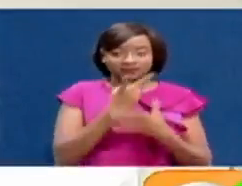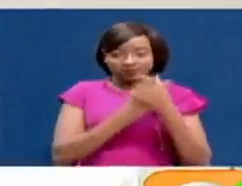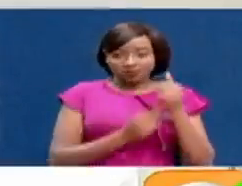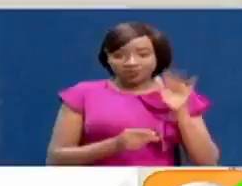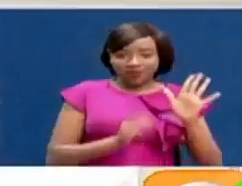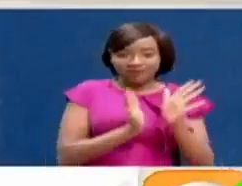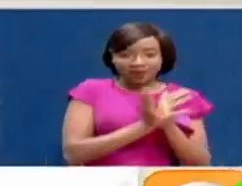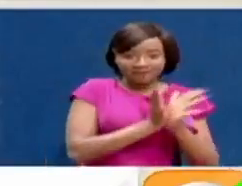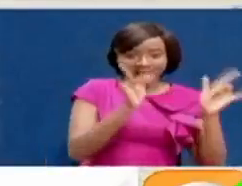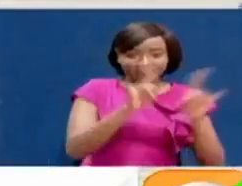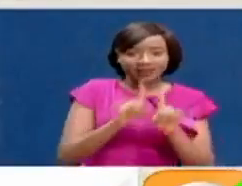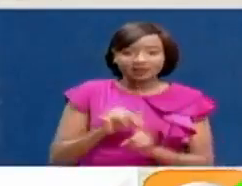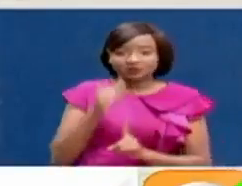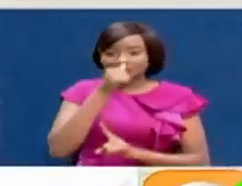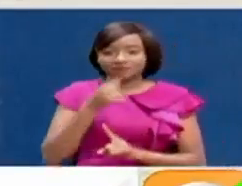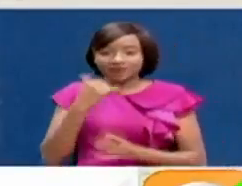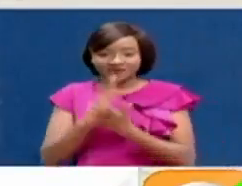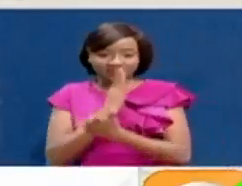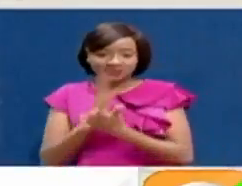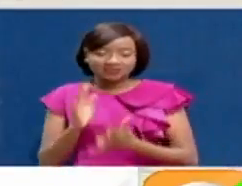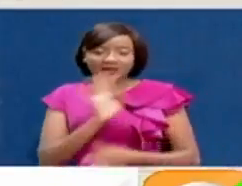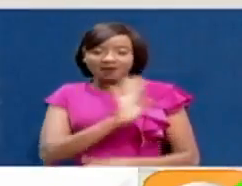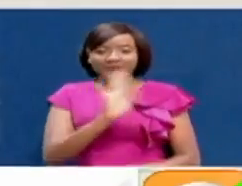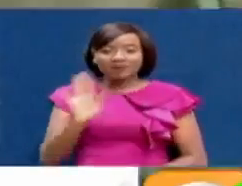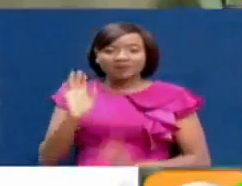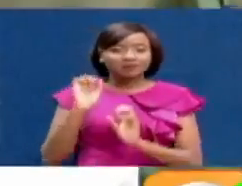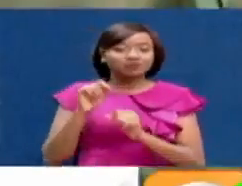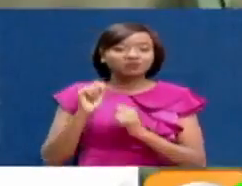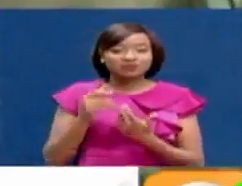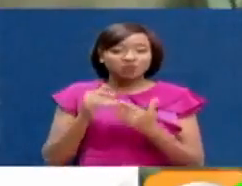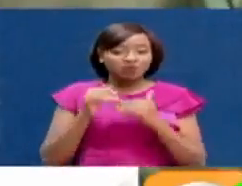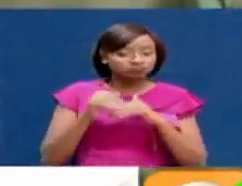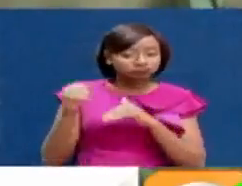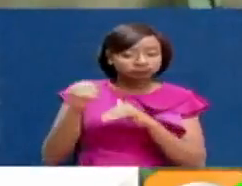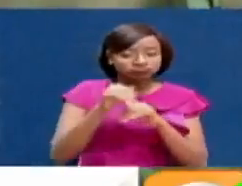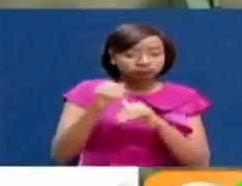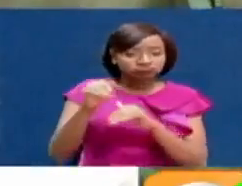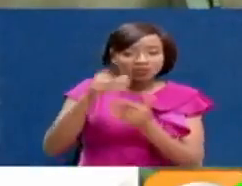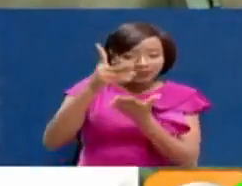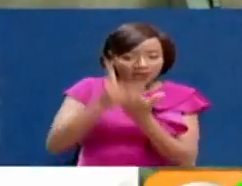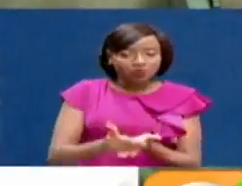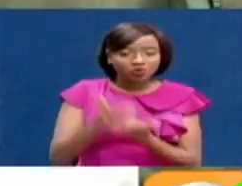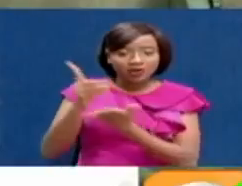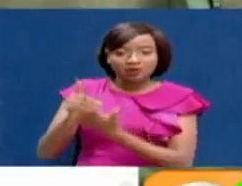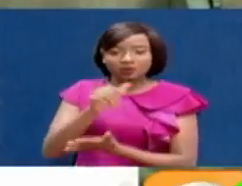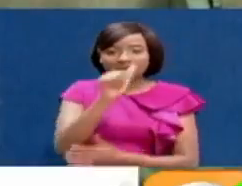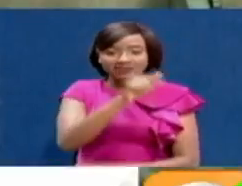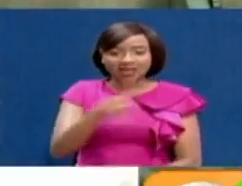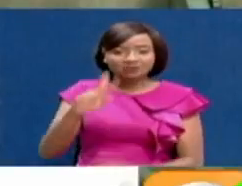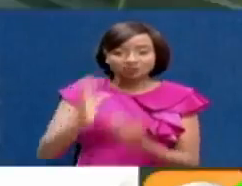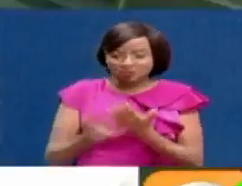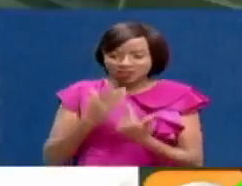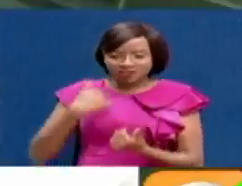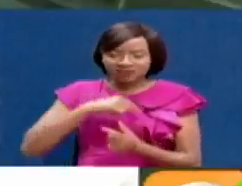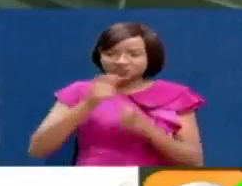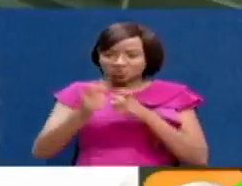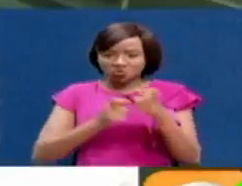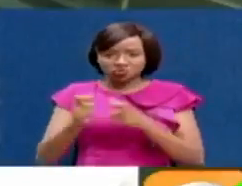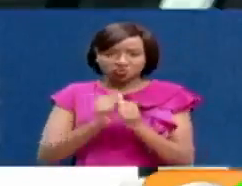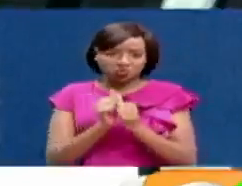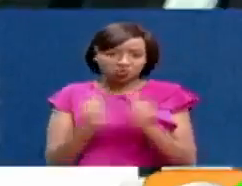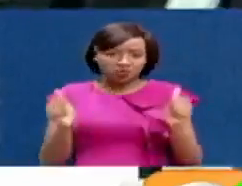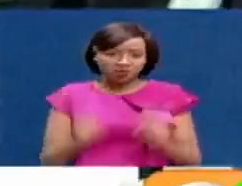the private sector, are required to install the nation's COVID-19 contact tracing app as it begins to ease some of its lockdown measures for